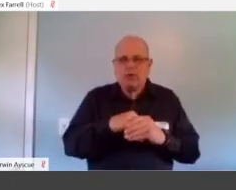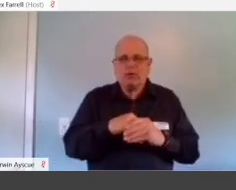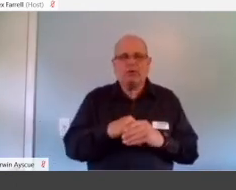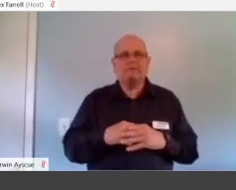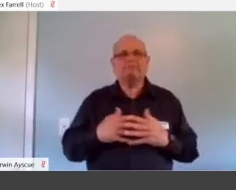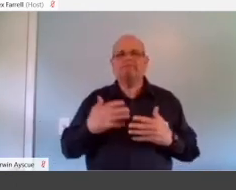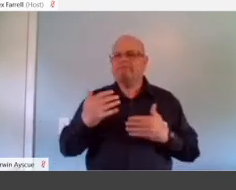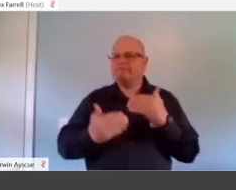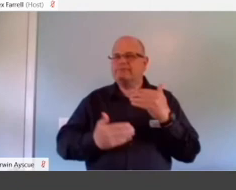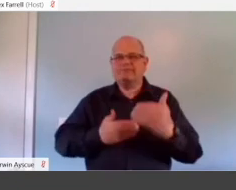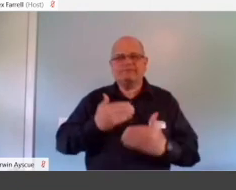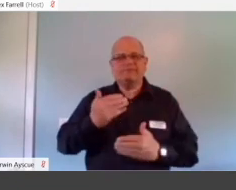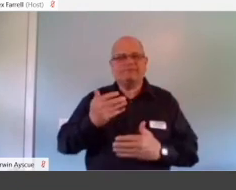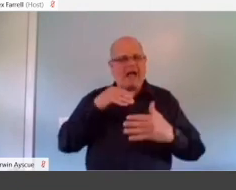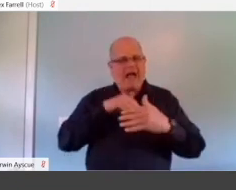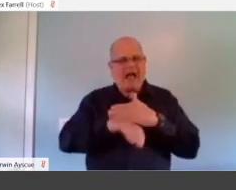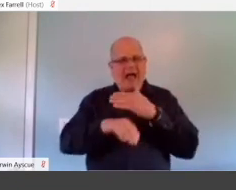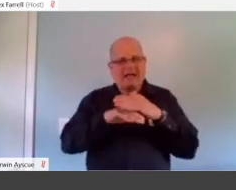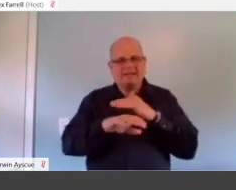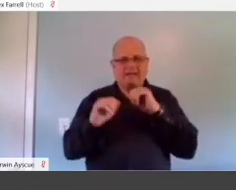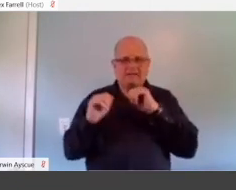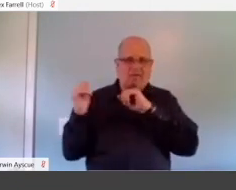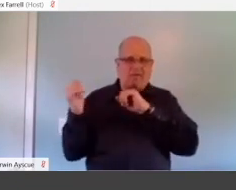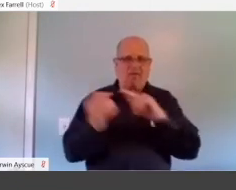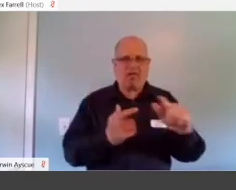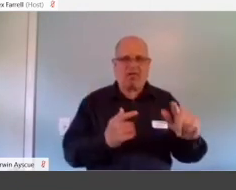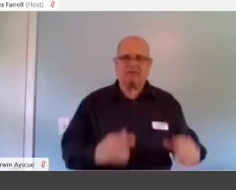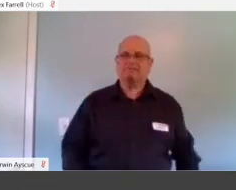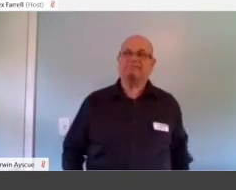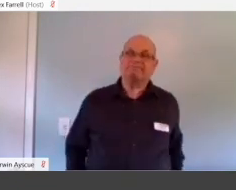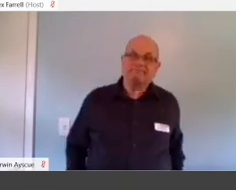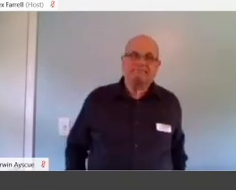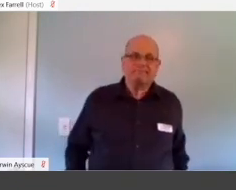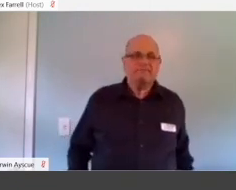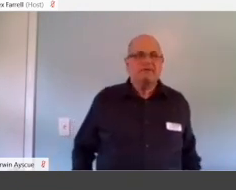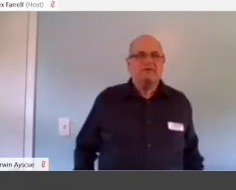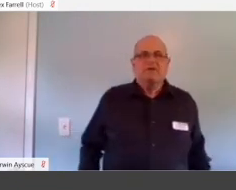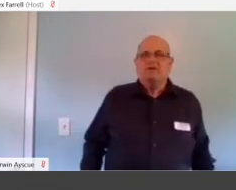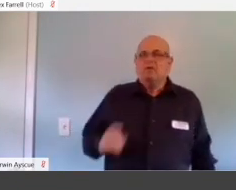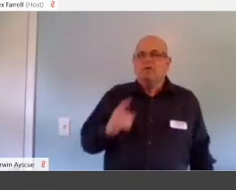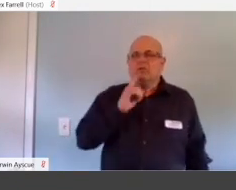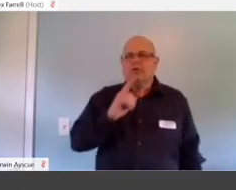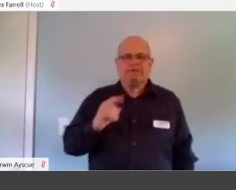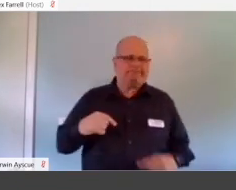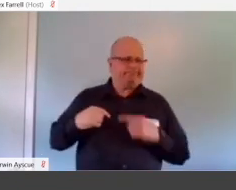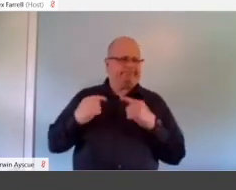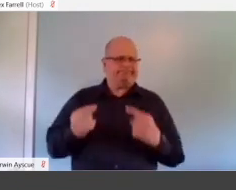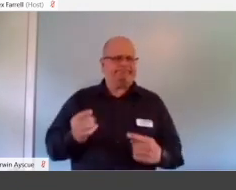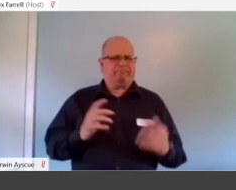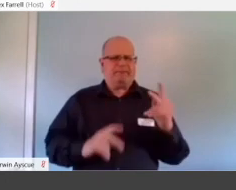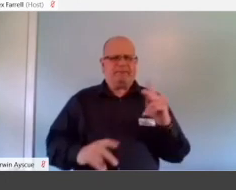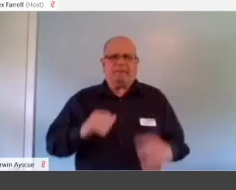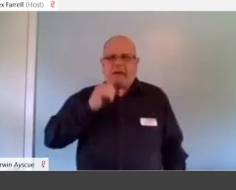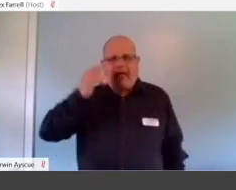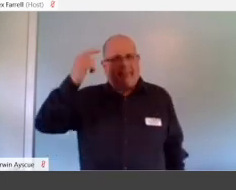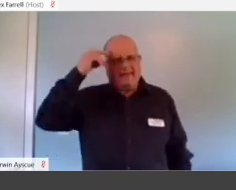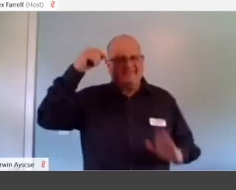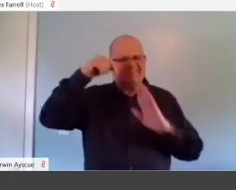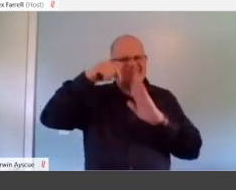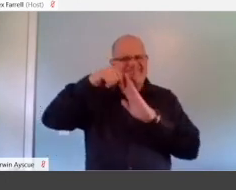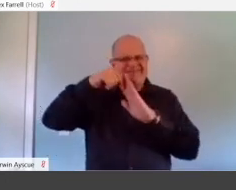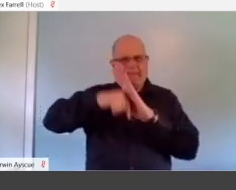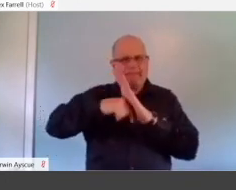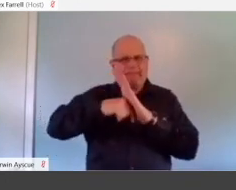challenges have not really been thought of in a hugely deep way